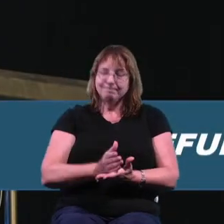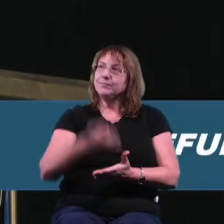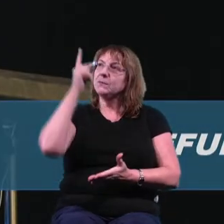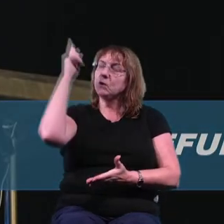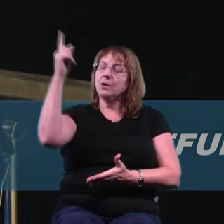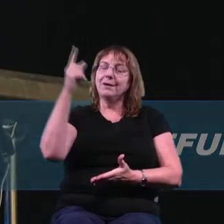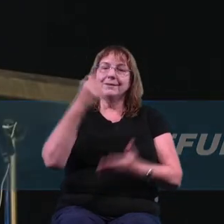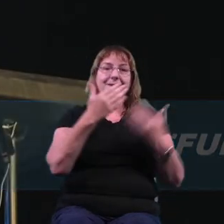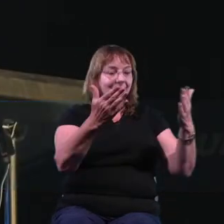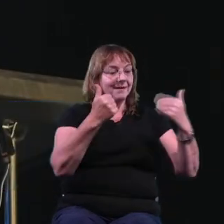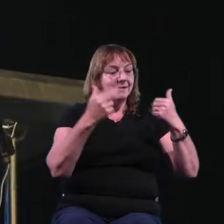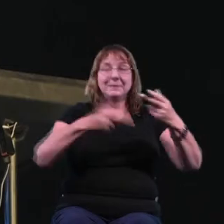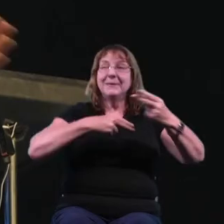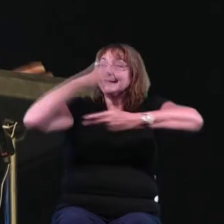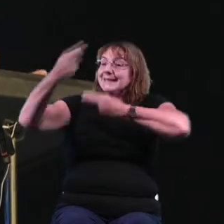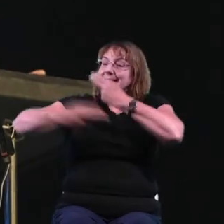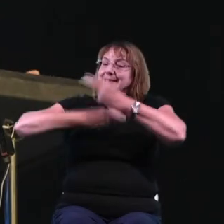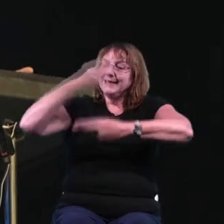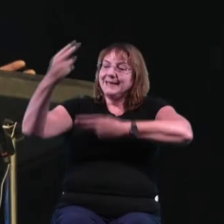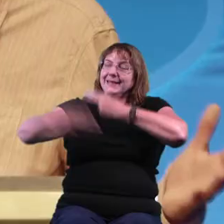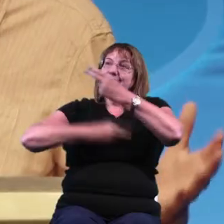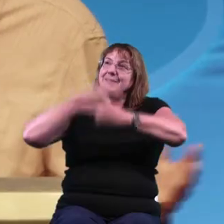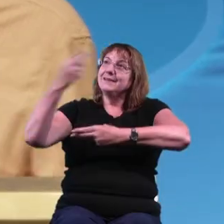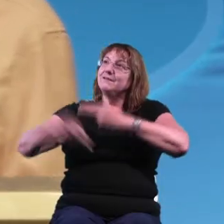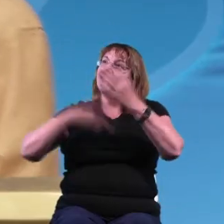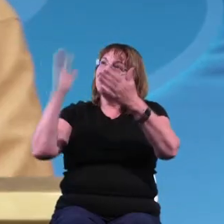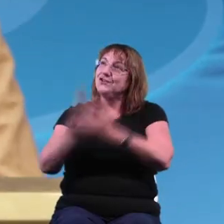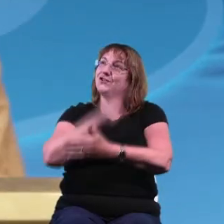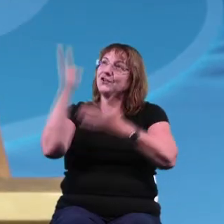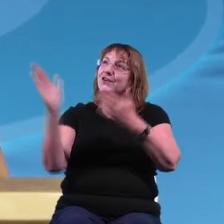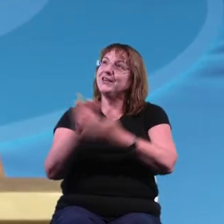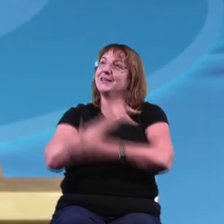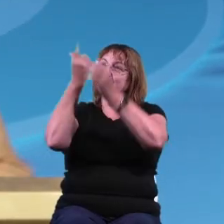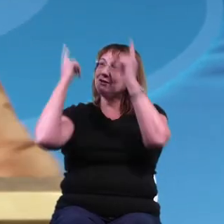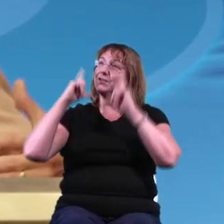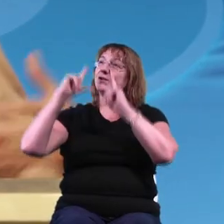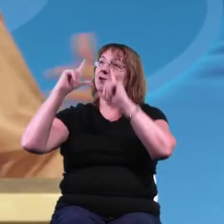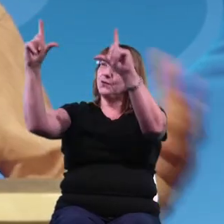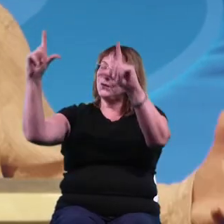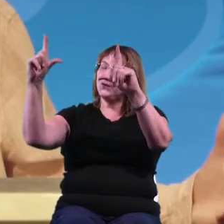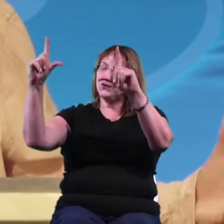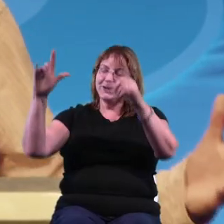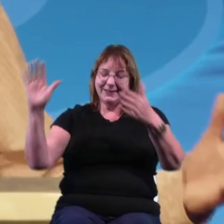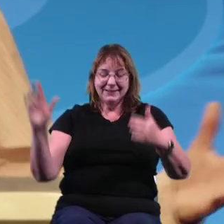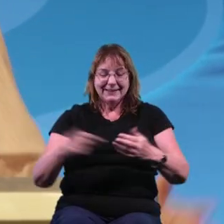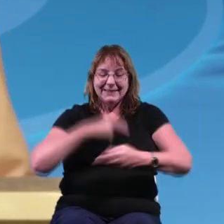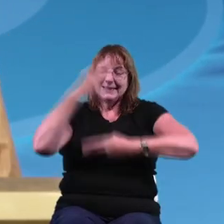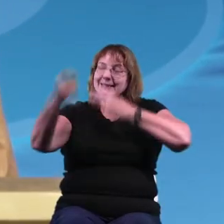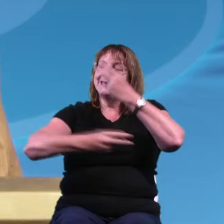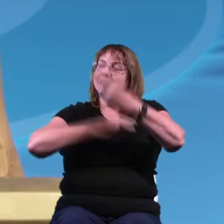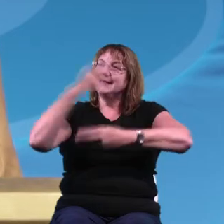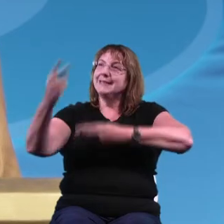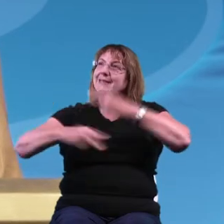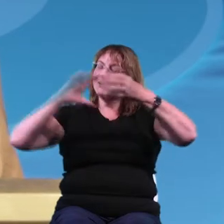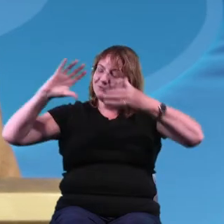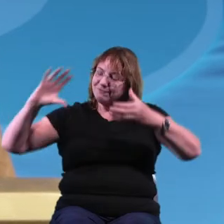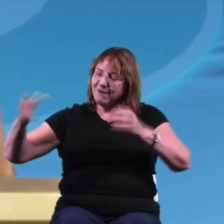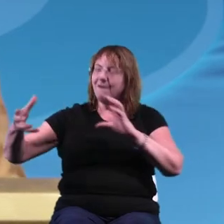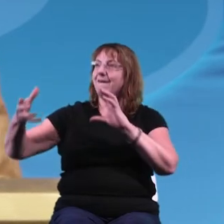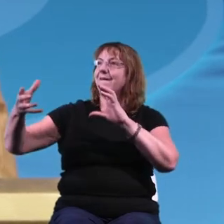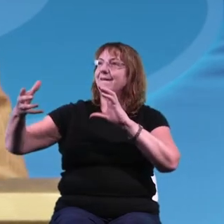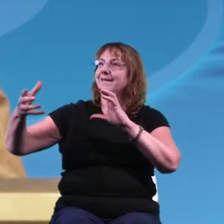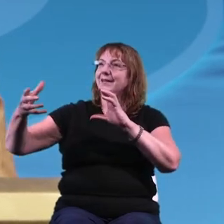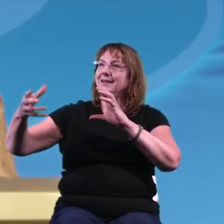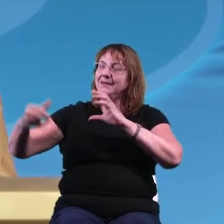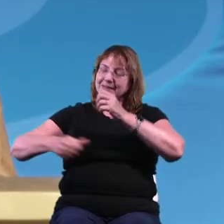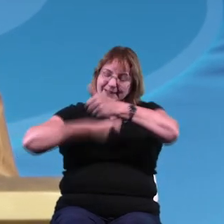sing for joy to the Lord. Let us shout aloud to the rock of our salvation. Let us come before him with thanksgiving and extol